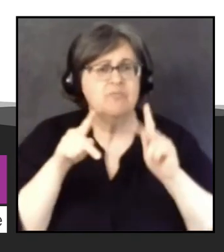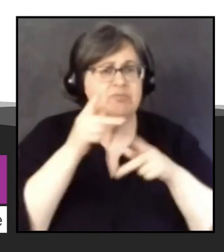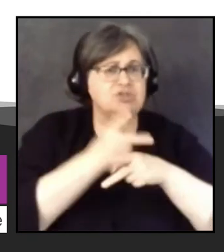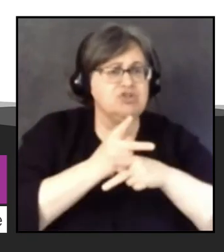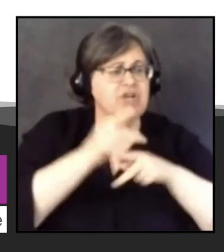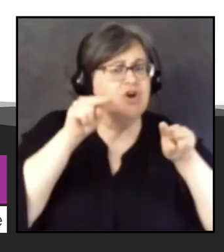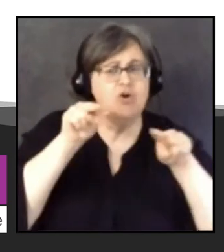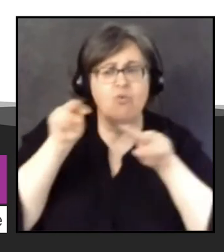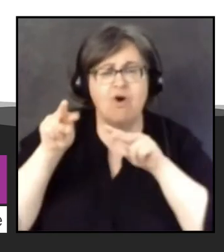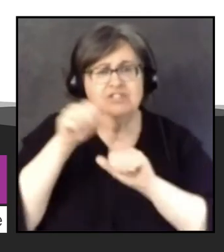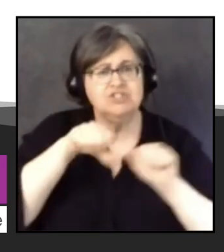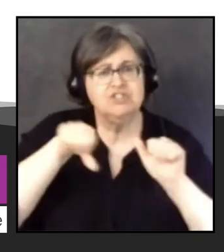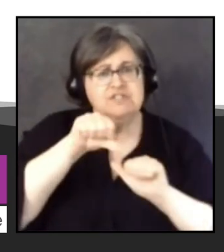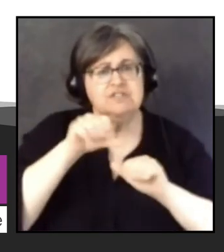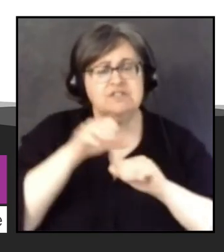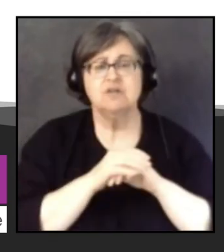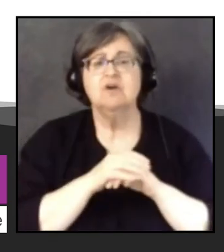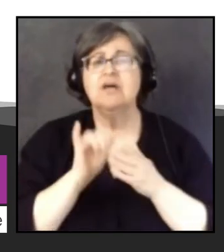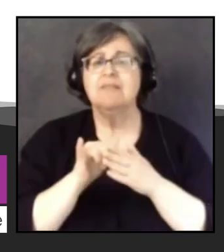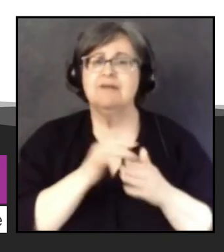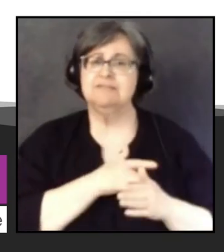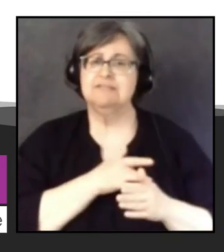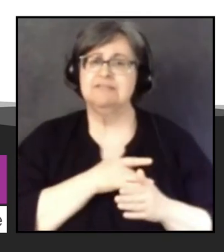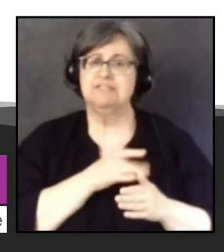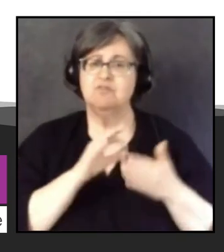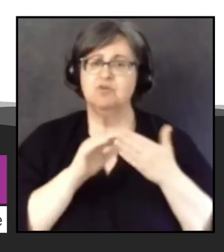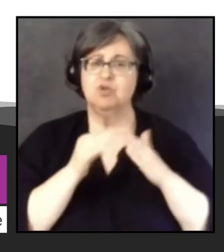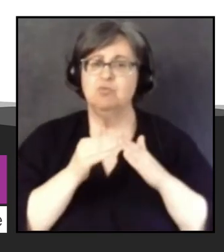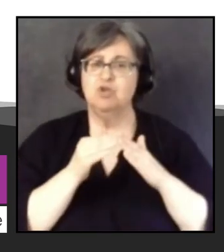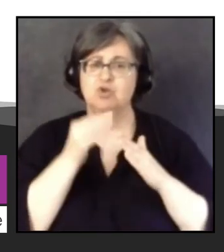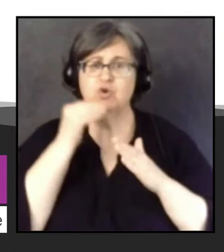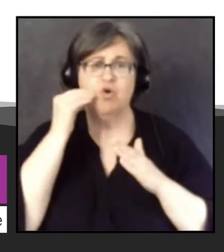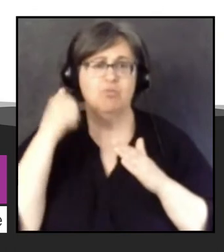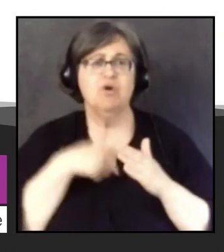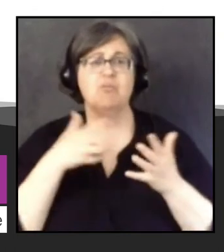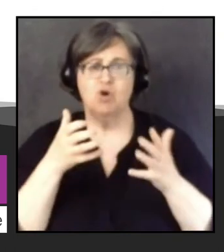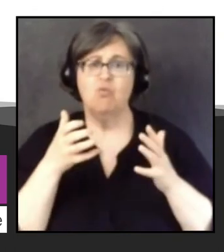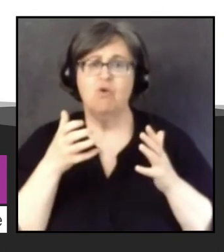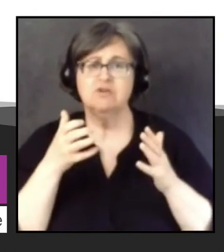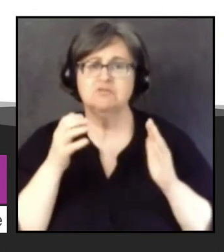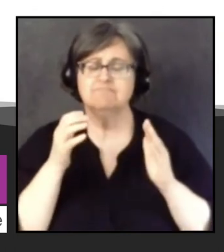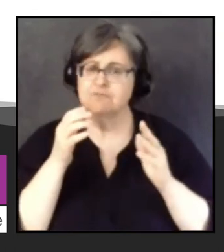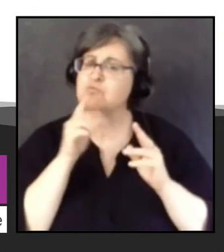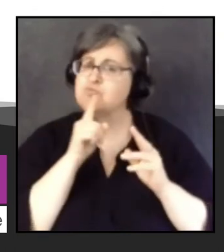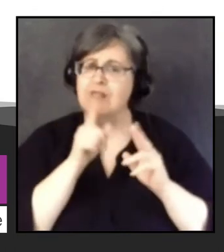sense of community and home is what we hope to pay tribute to in our project.